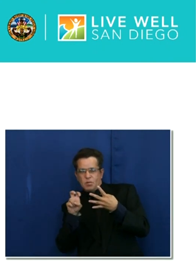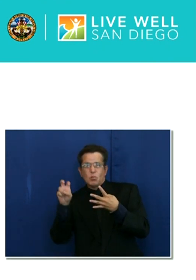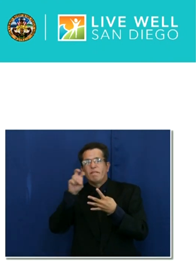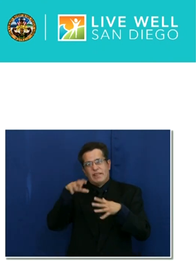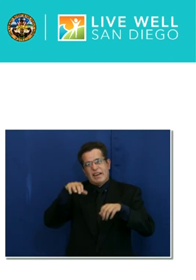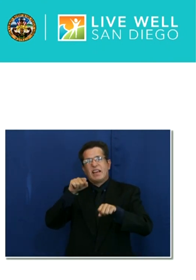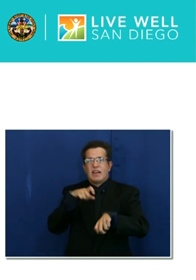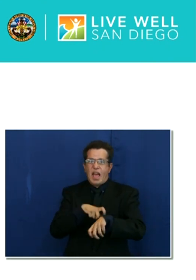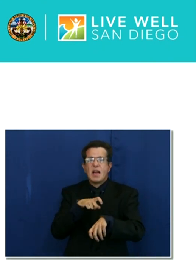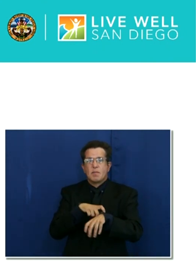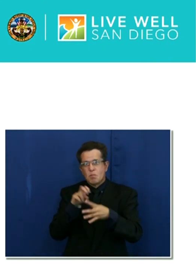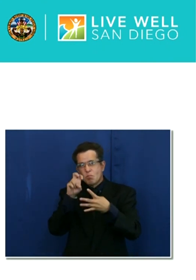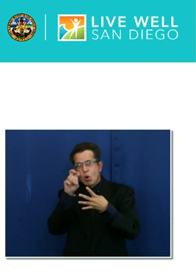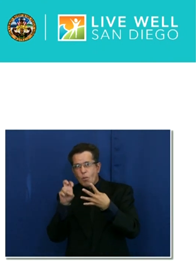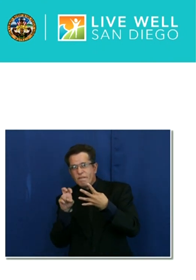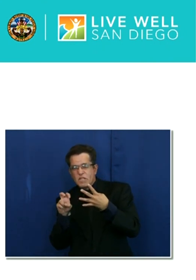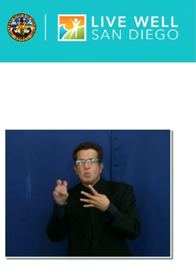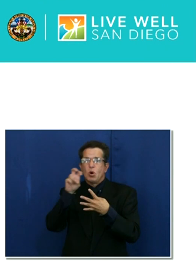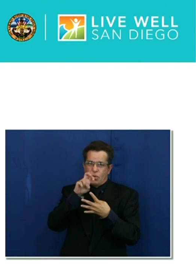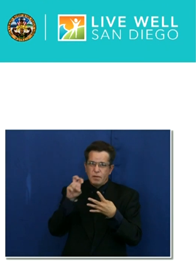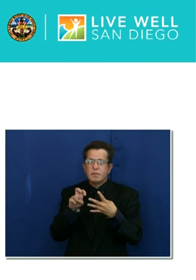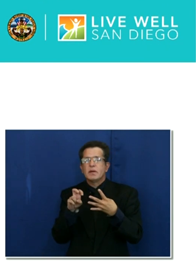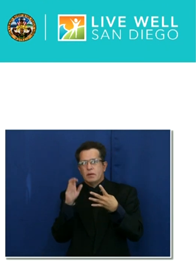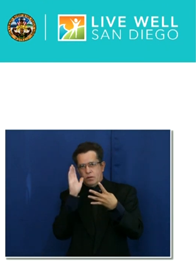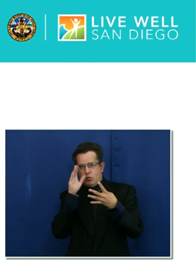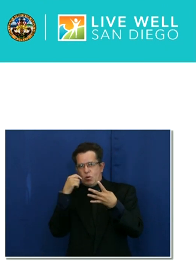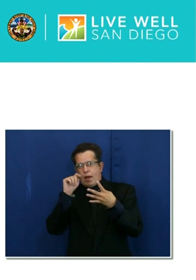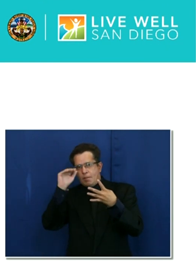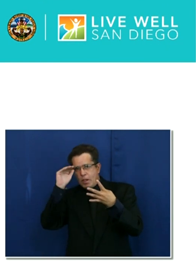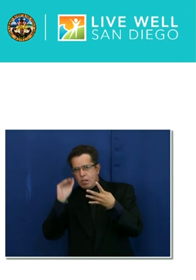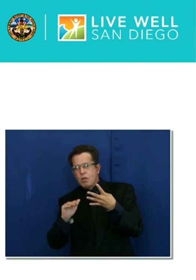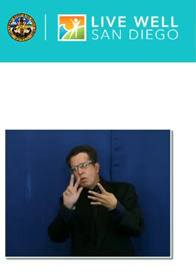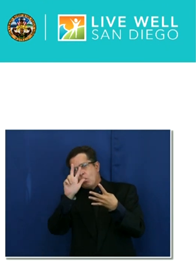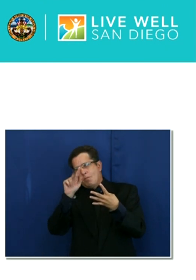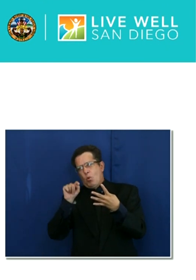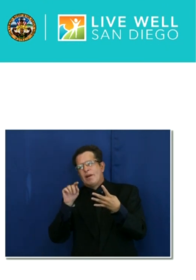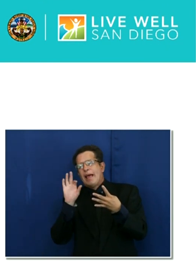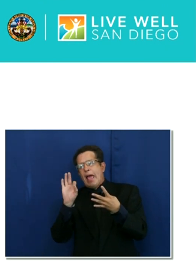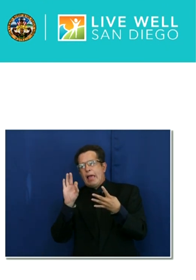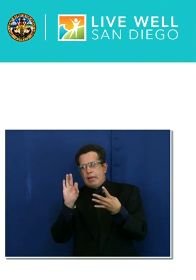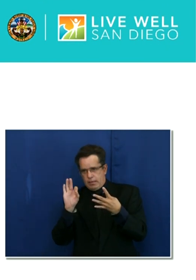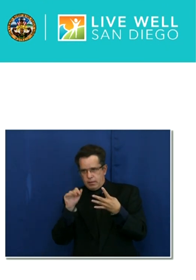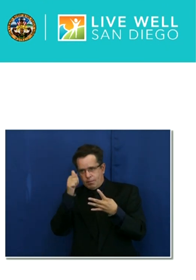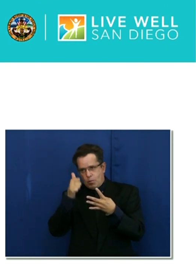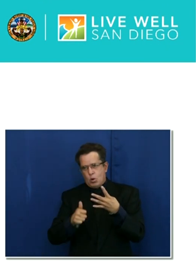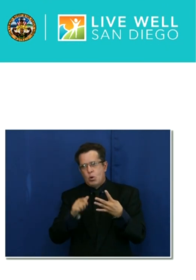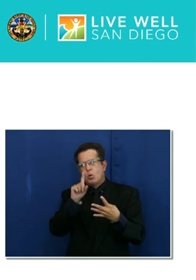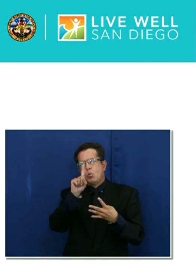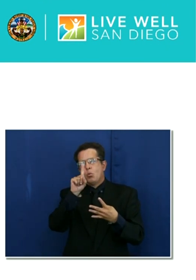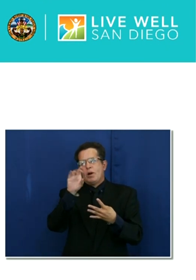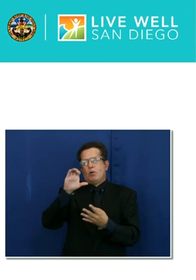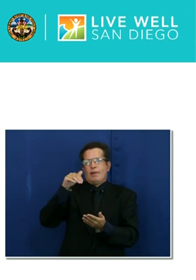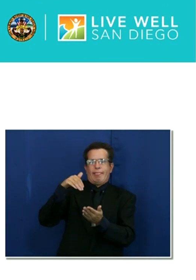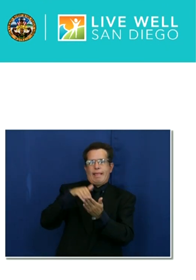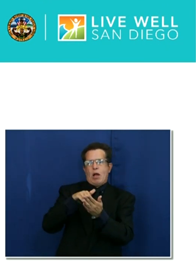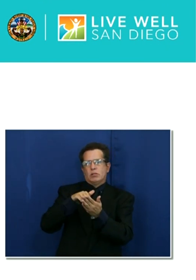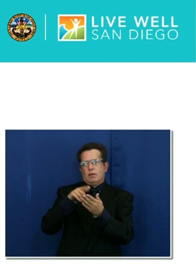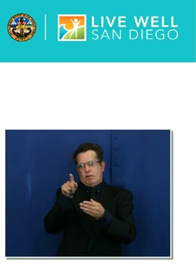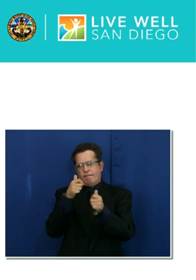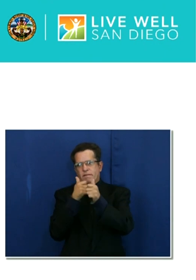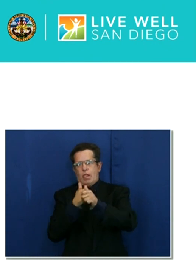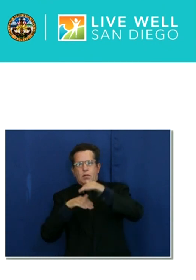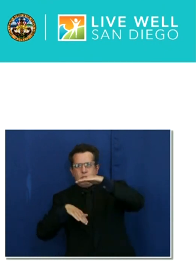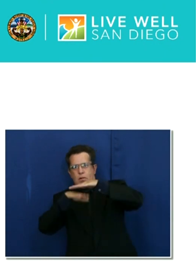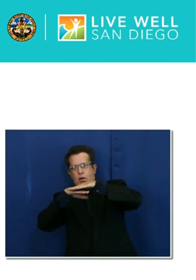but not before driving its case rate down below 3.9 cases per 100,000 population